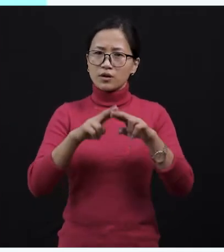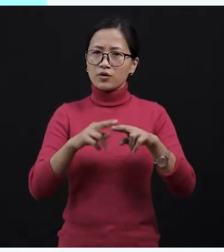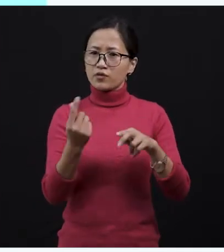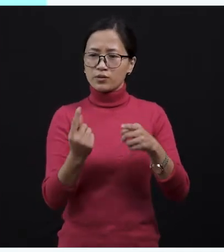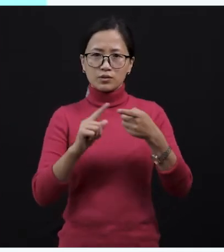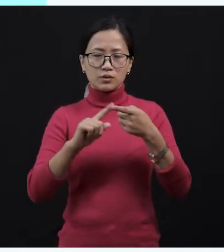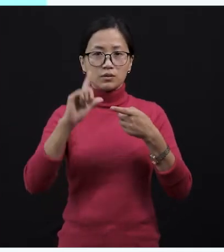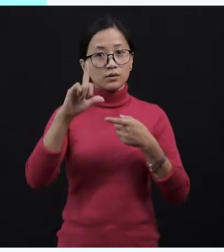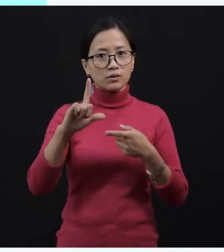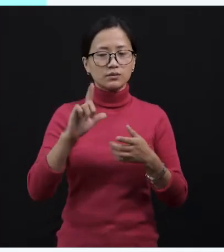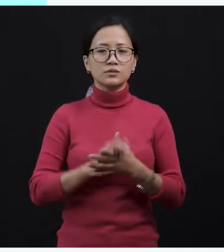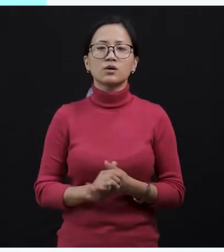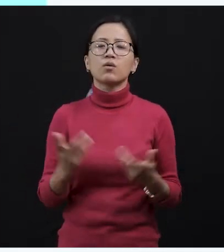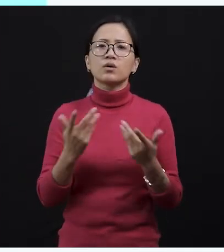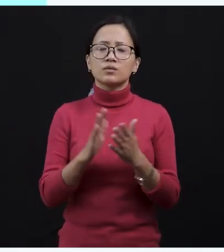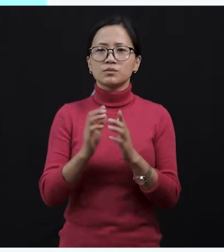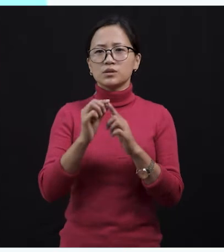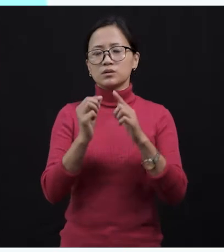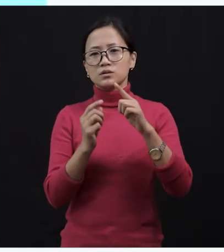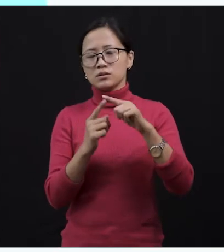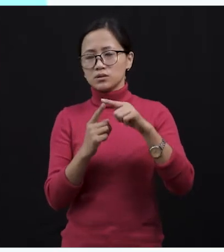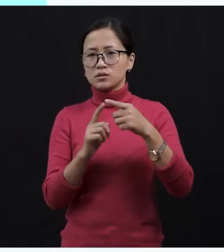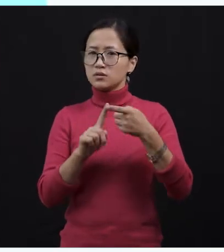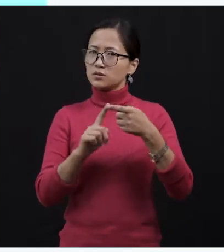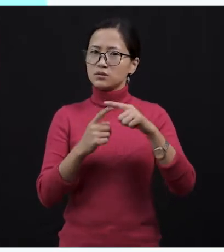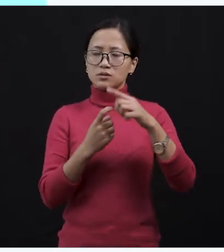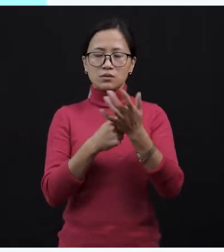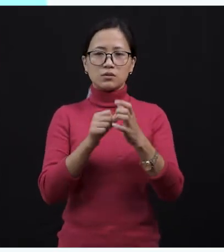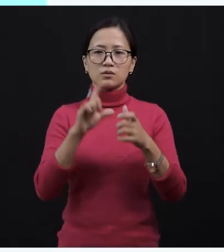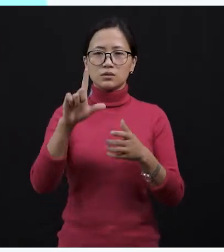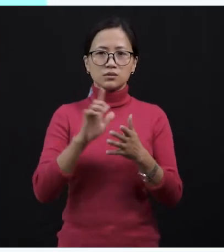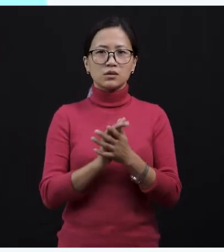What about petrol, diesel, oil,